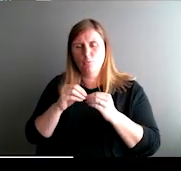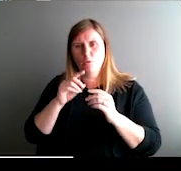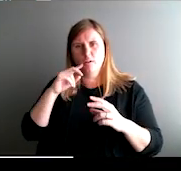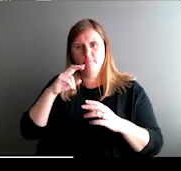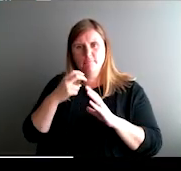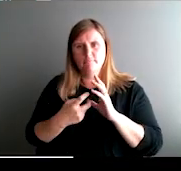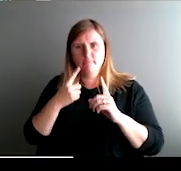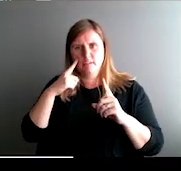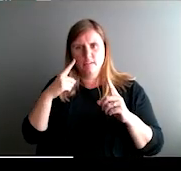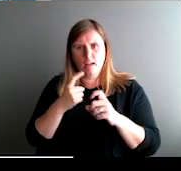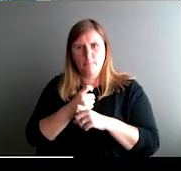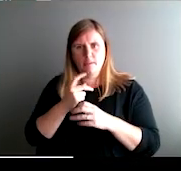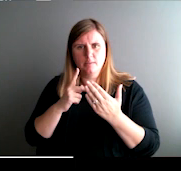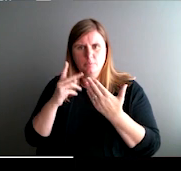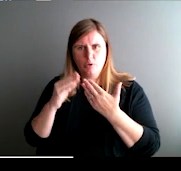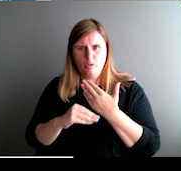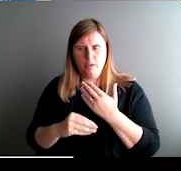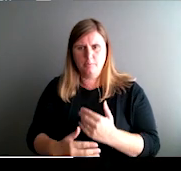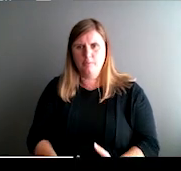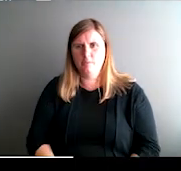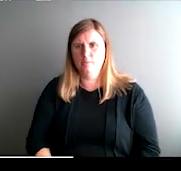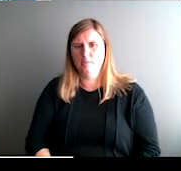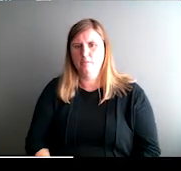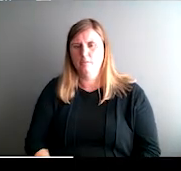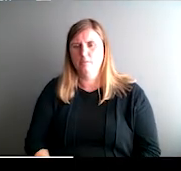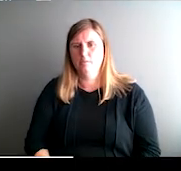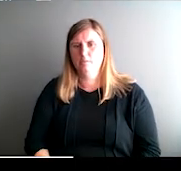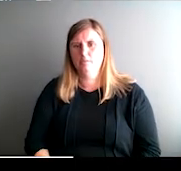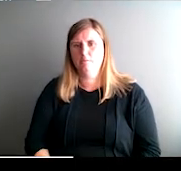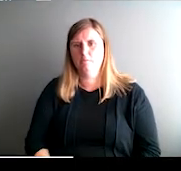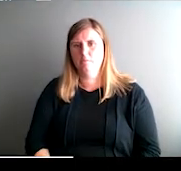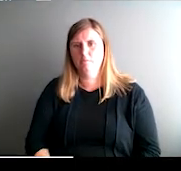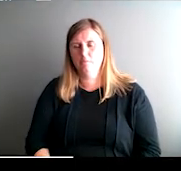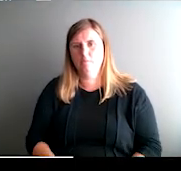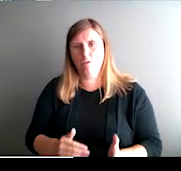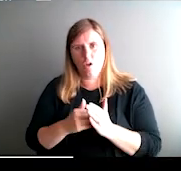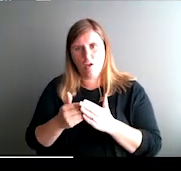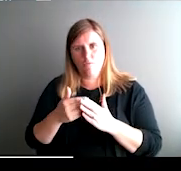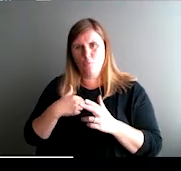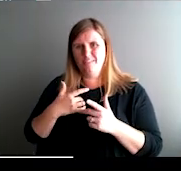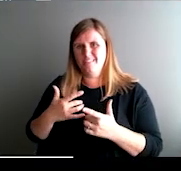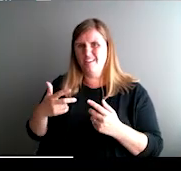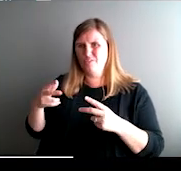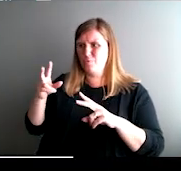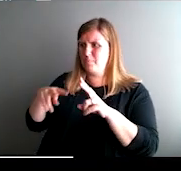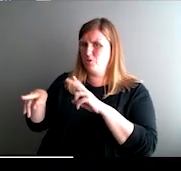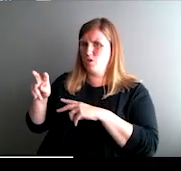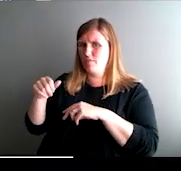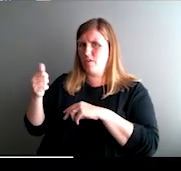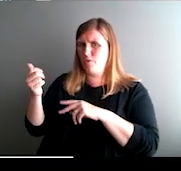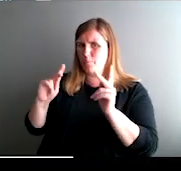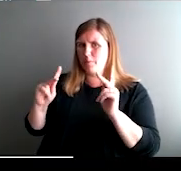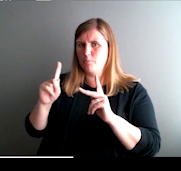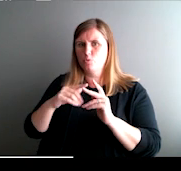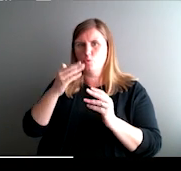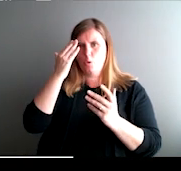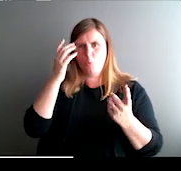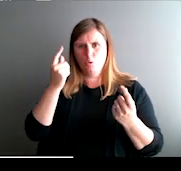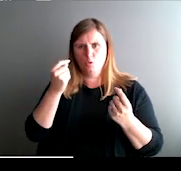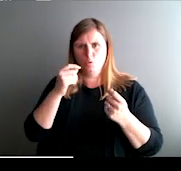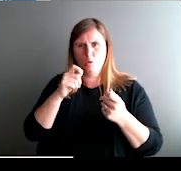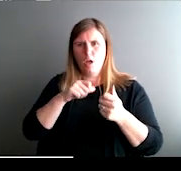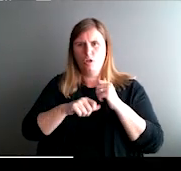complex programmings. It's often the case that we observe others in order to know what to do under